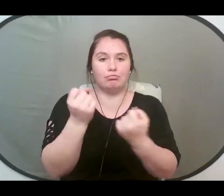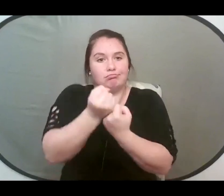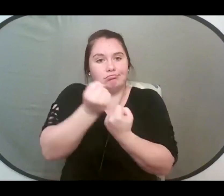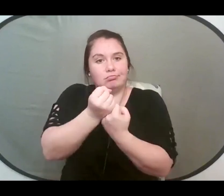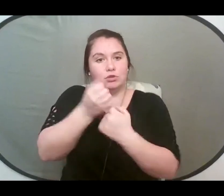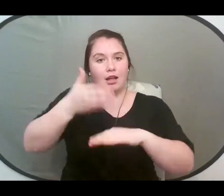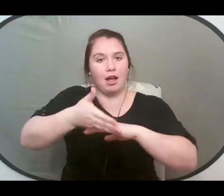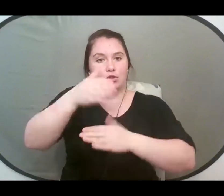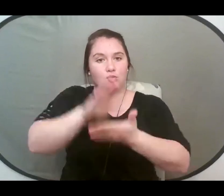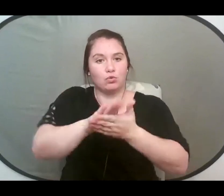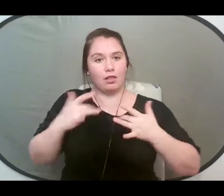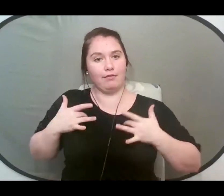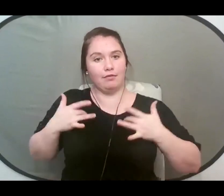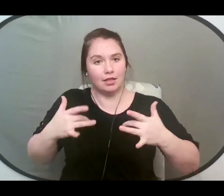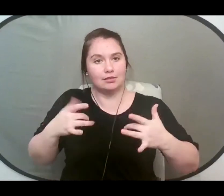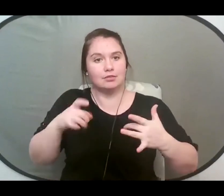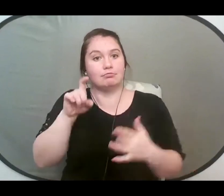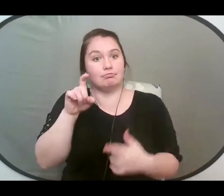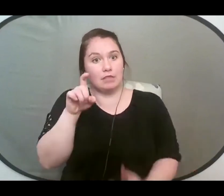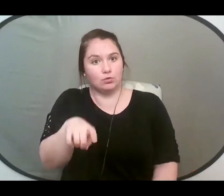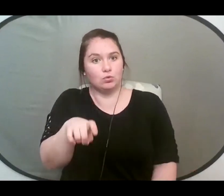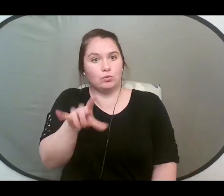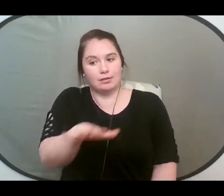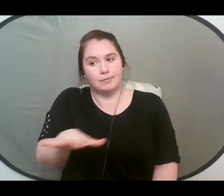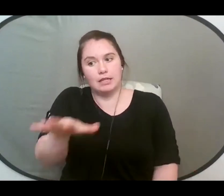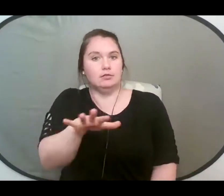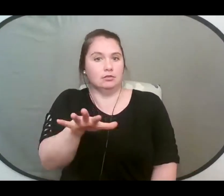athletics spaces.